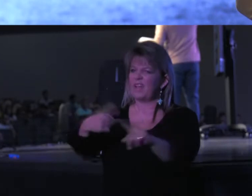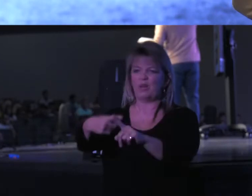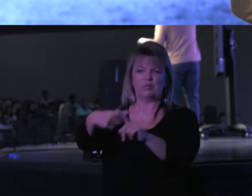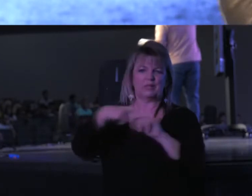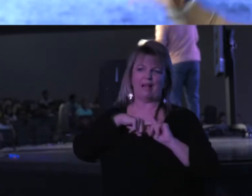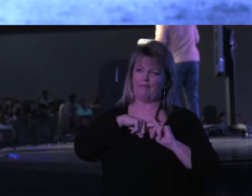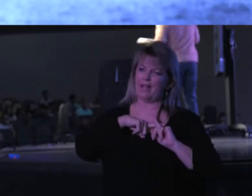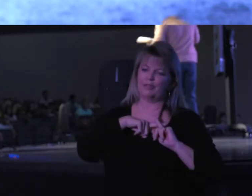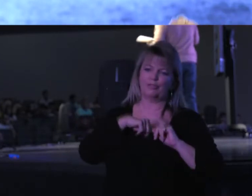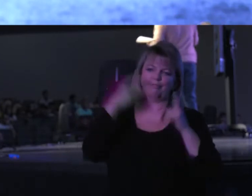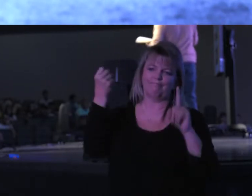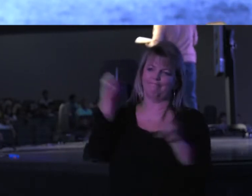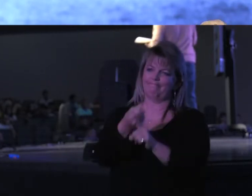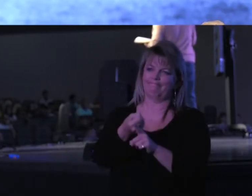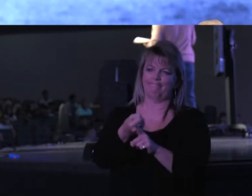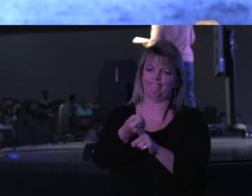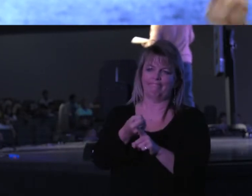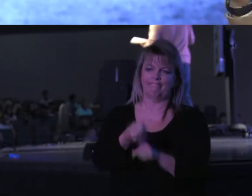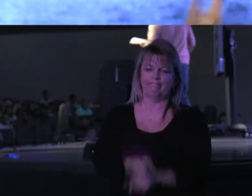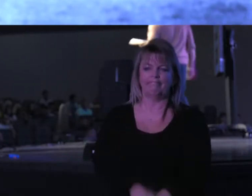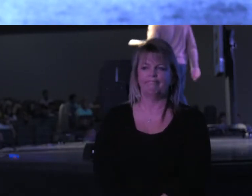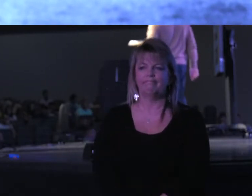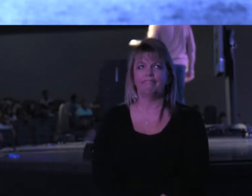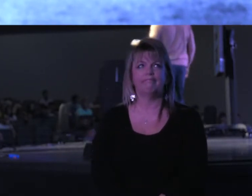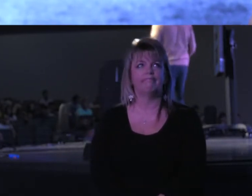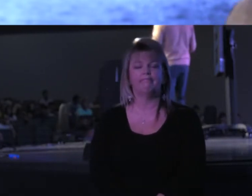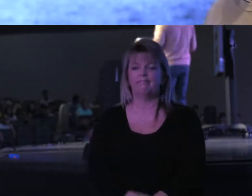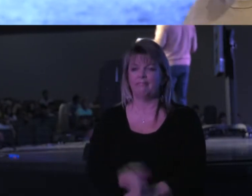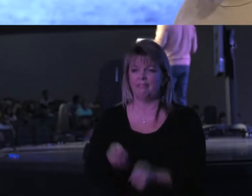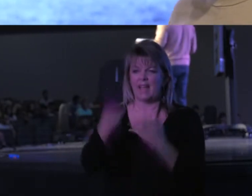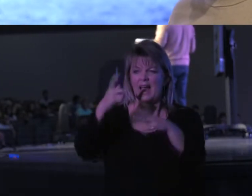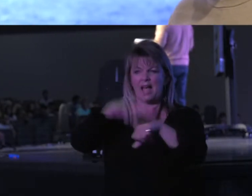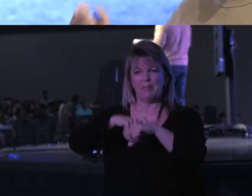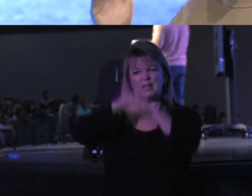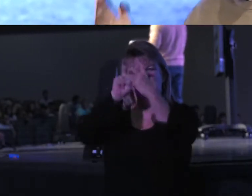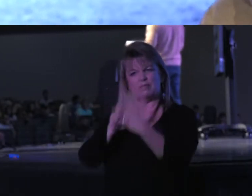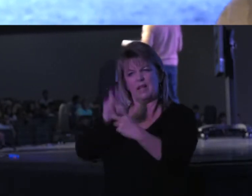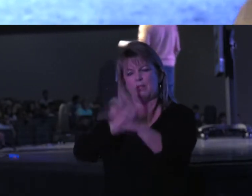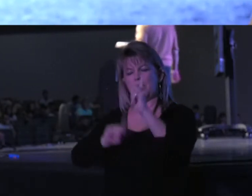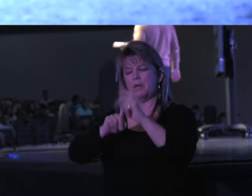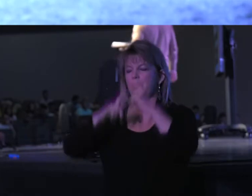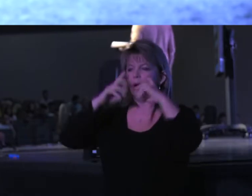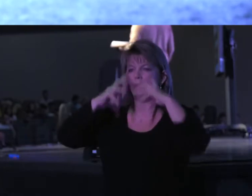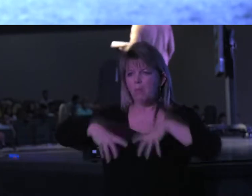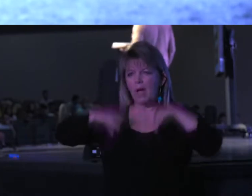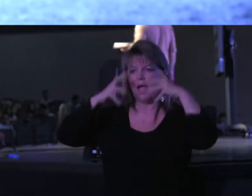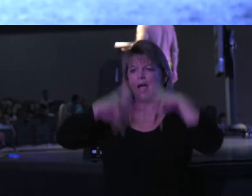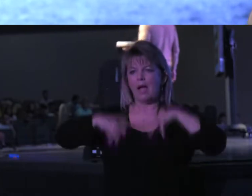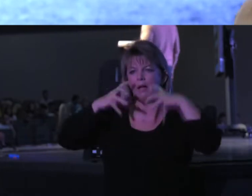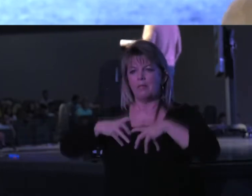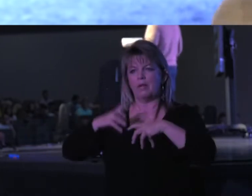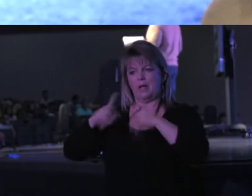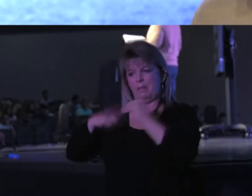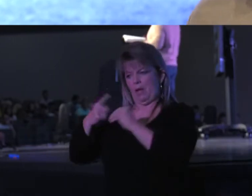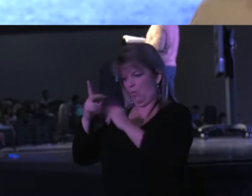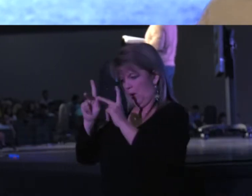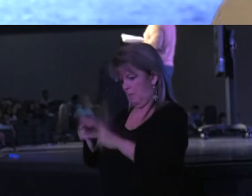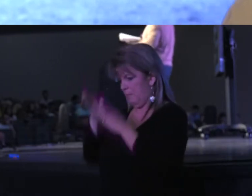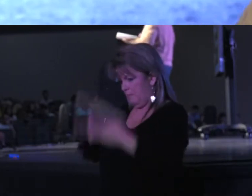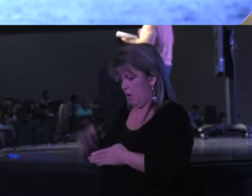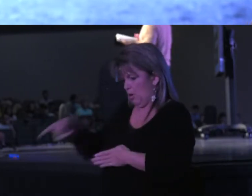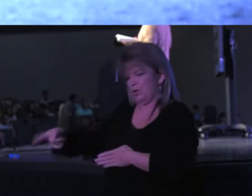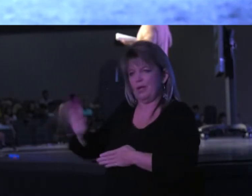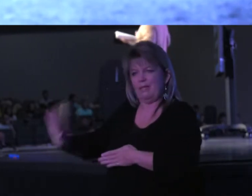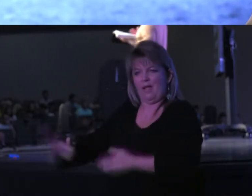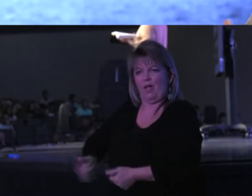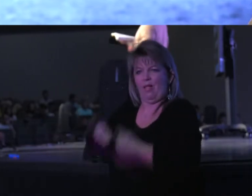salvation came." I can't tell you how many times I've sat with people and they've wept over a person whose life